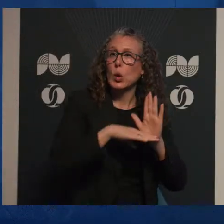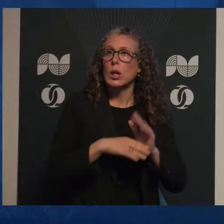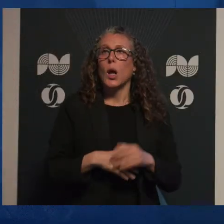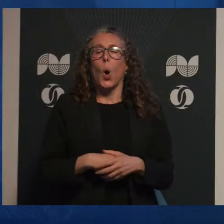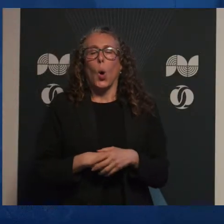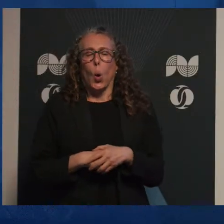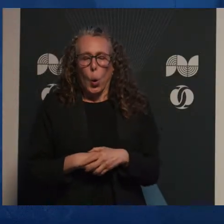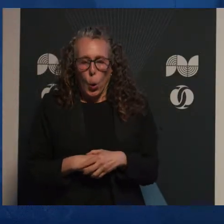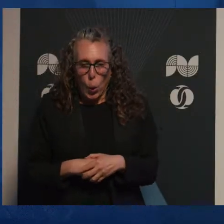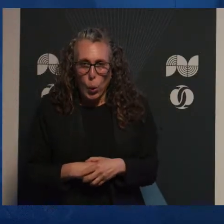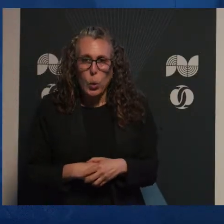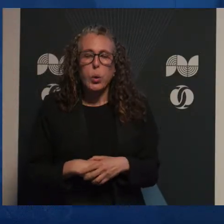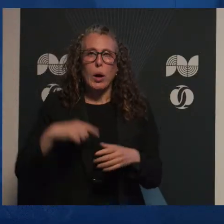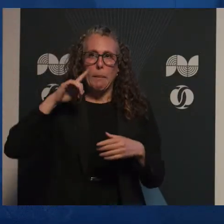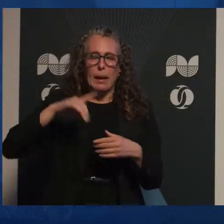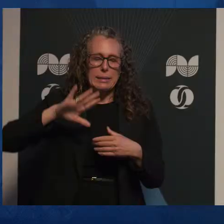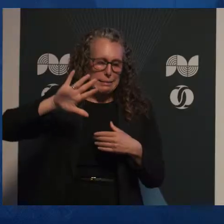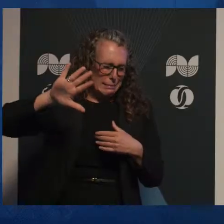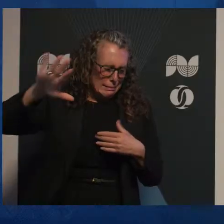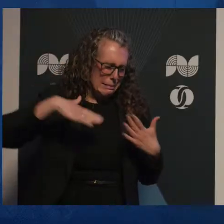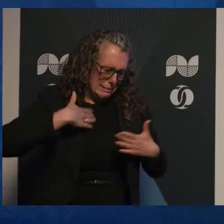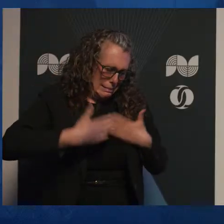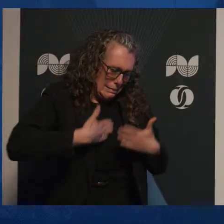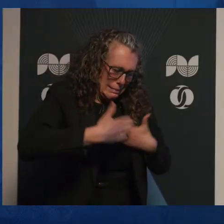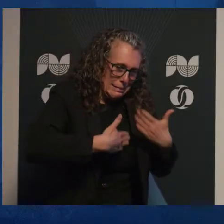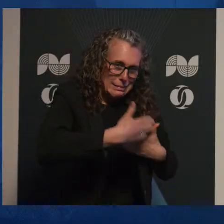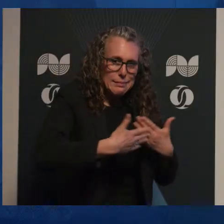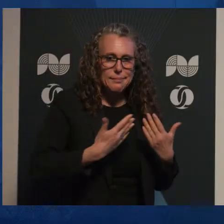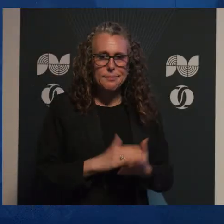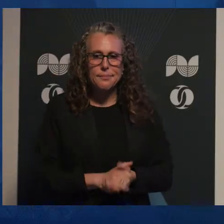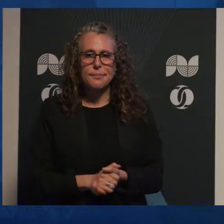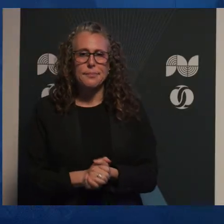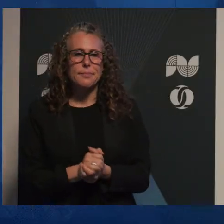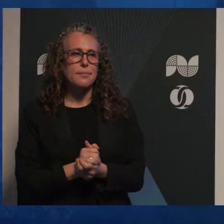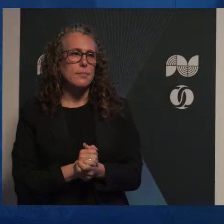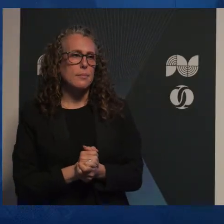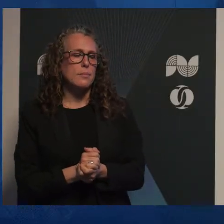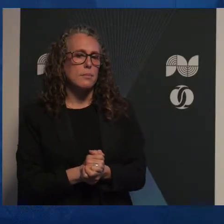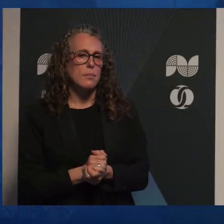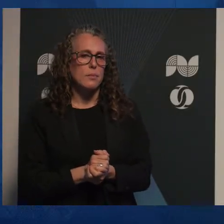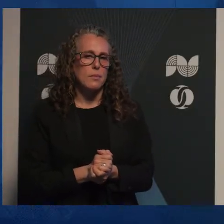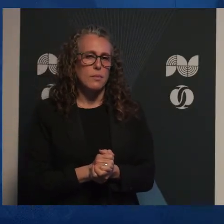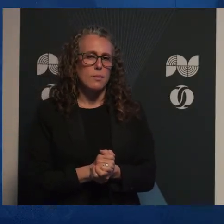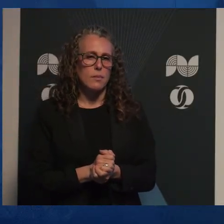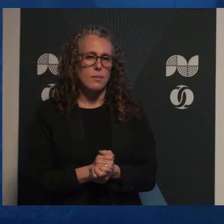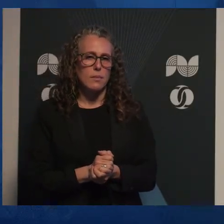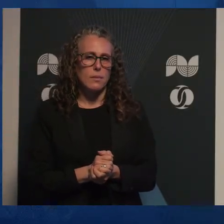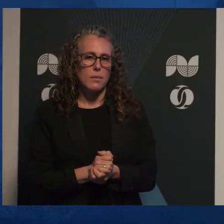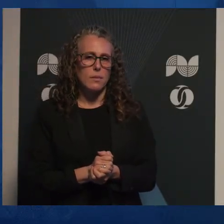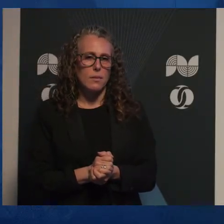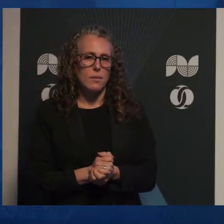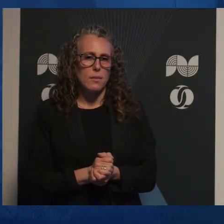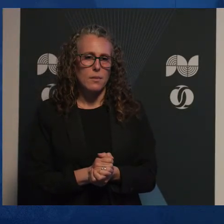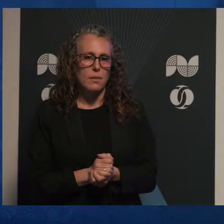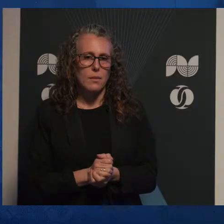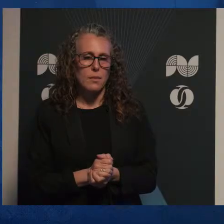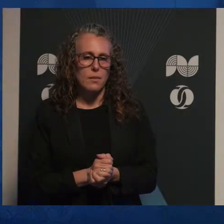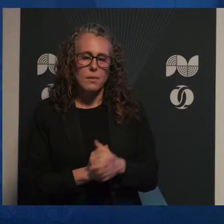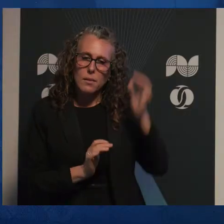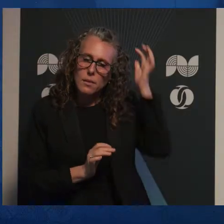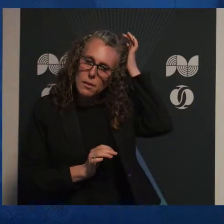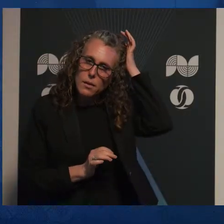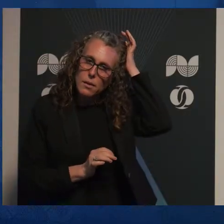challenge that we face. Martin, if I may make a separate point, I was very struck by your first chart on